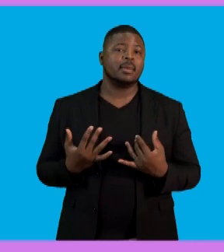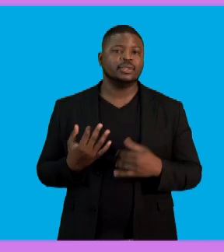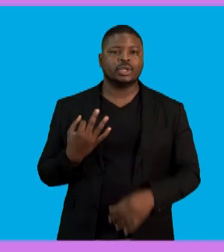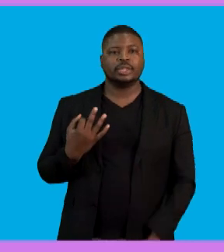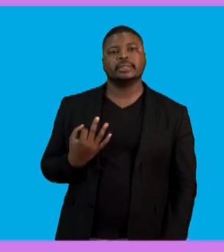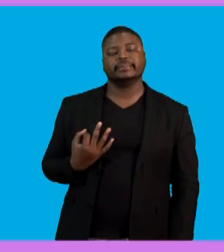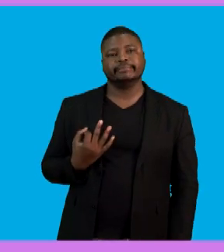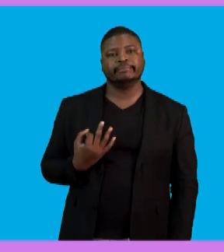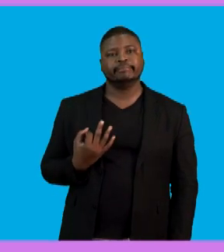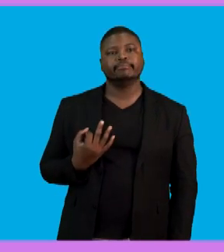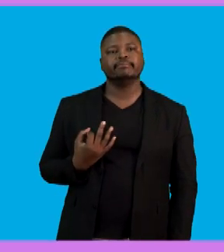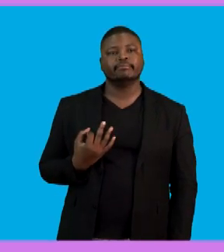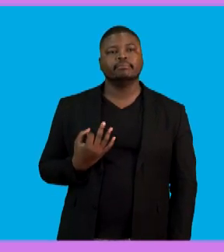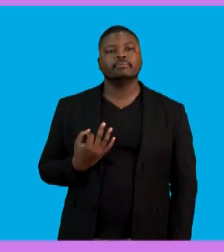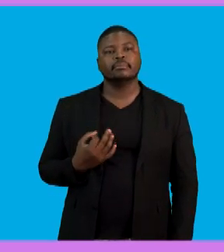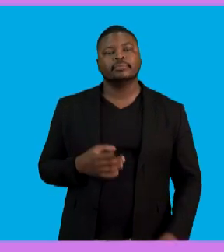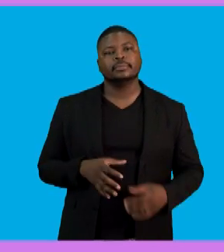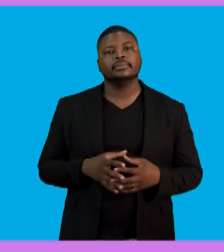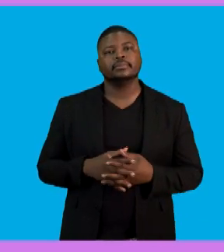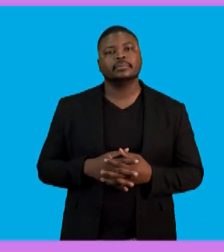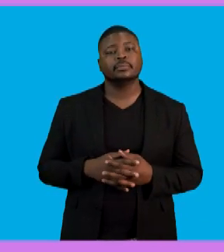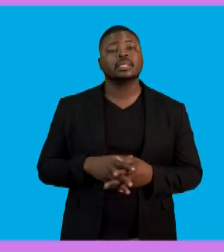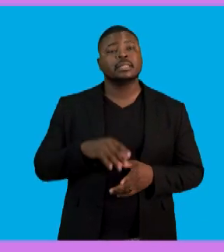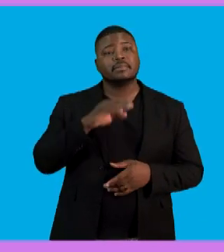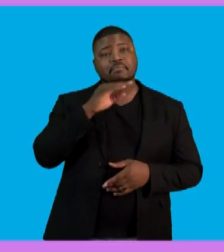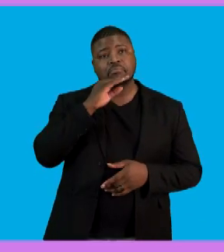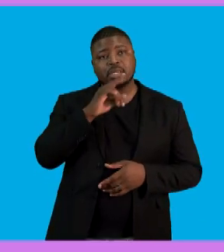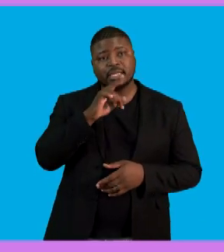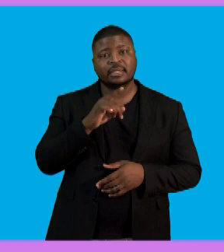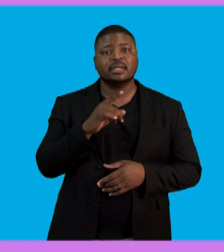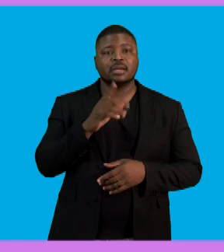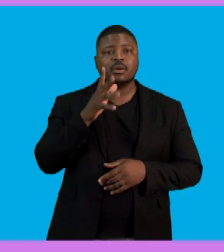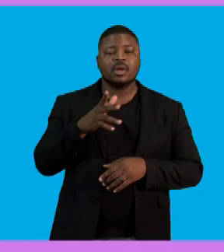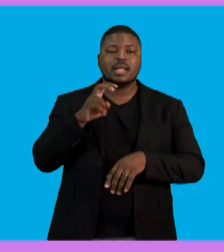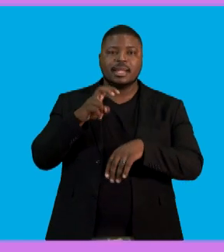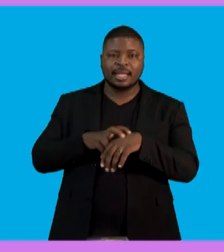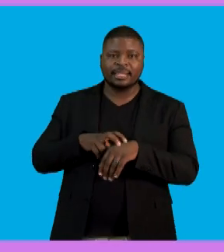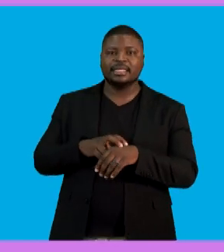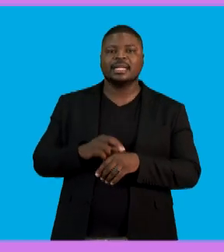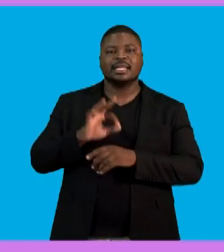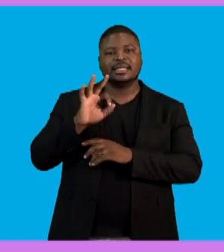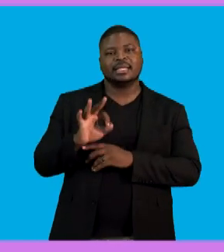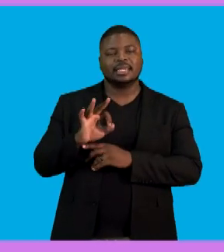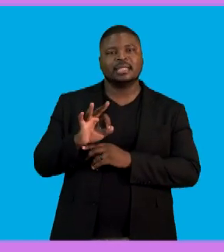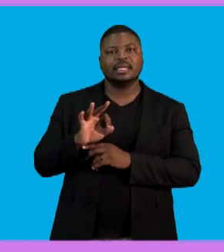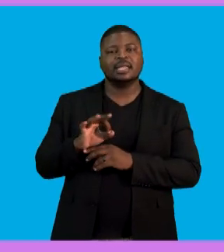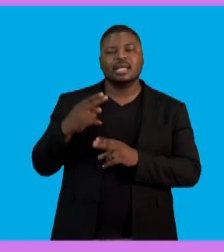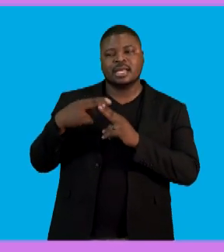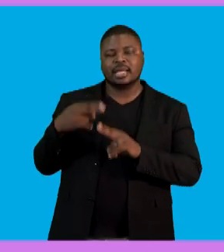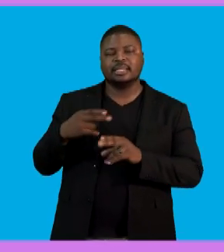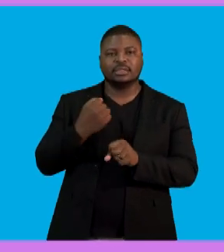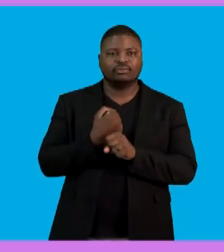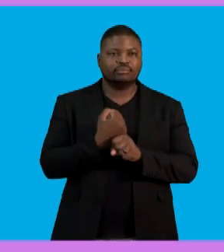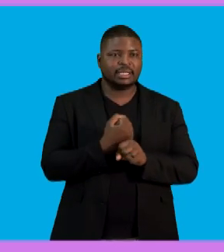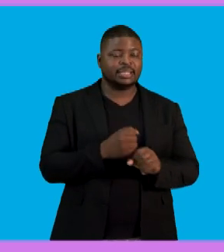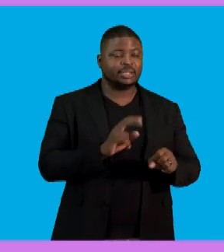will give us 3. 1.5 times 2 gives us 3 eggs. So it means we need 3 eggs to bake 12